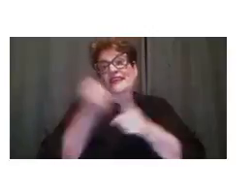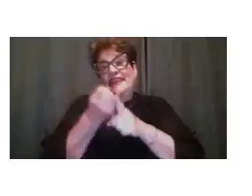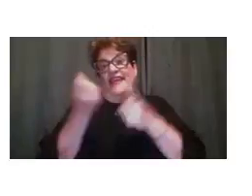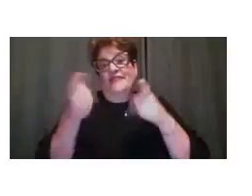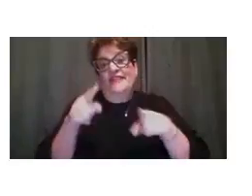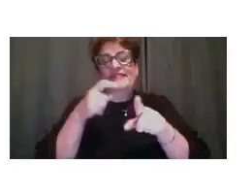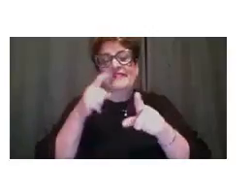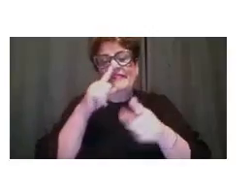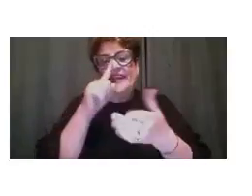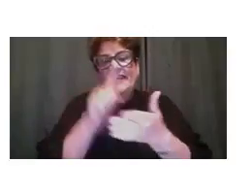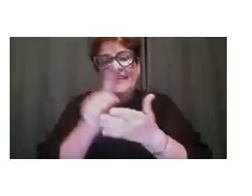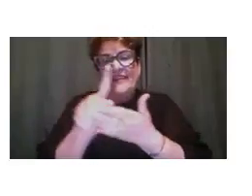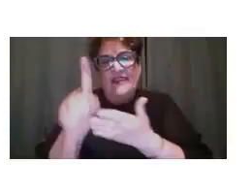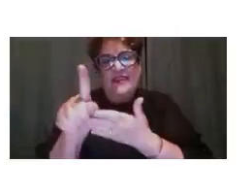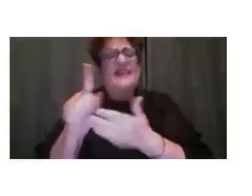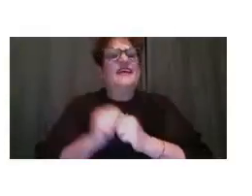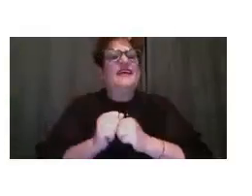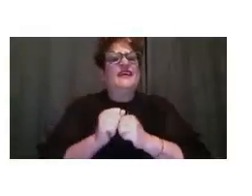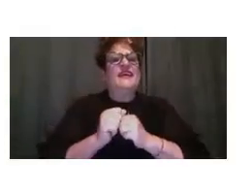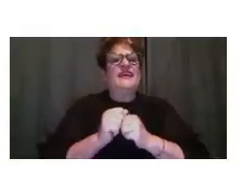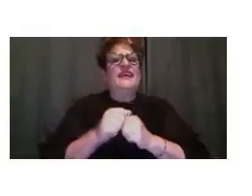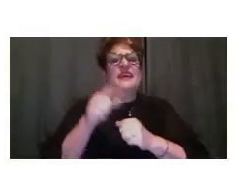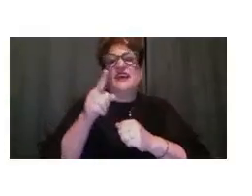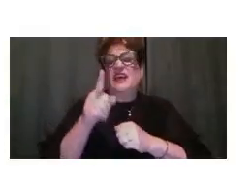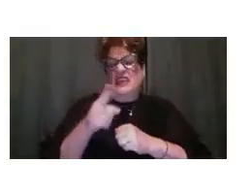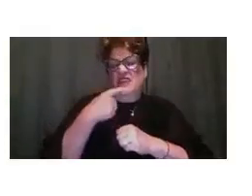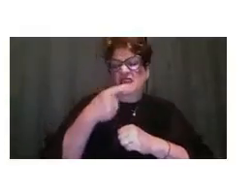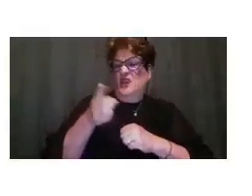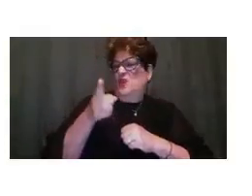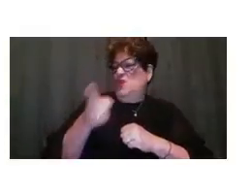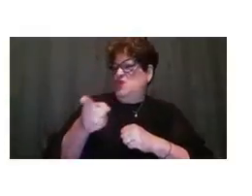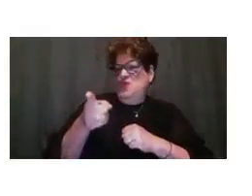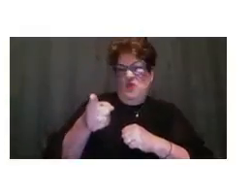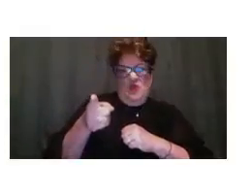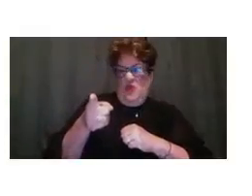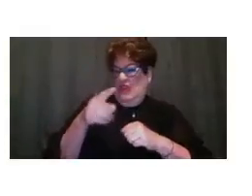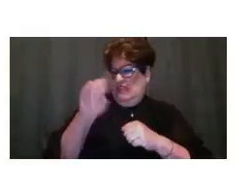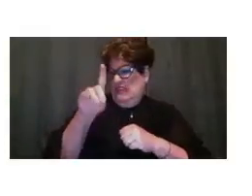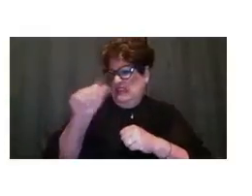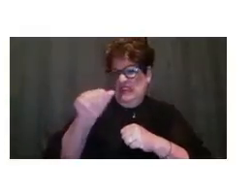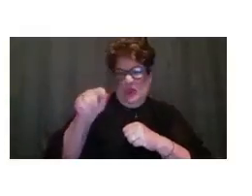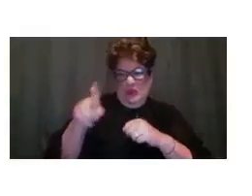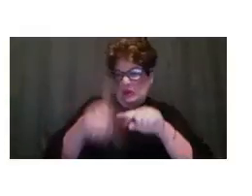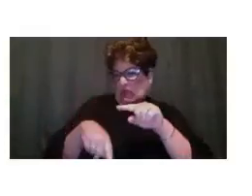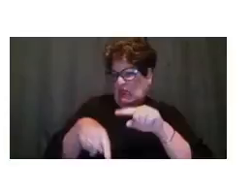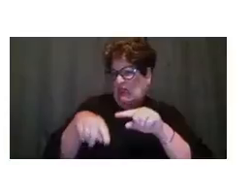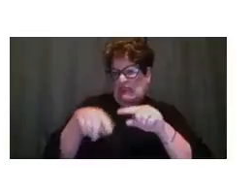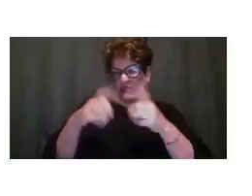to, first of all, you can't date, because as we all